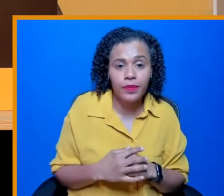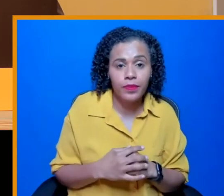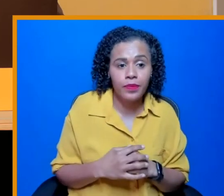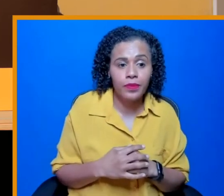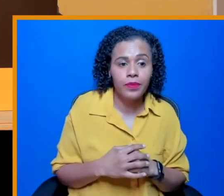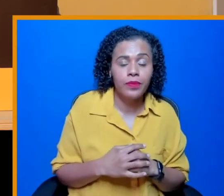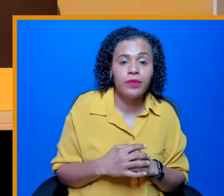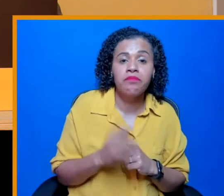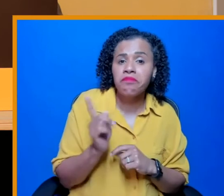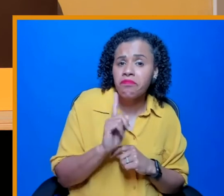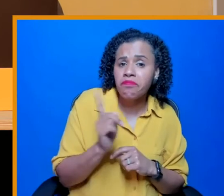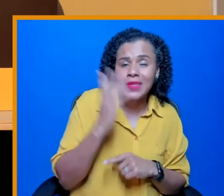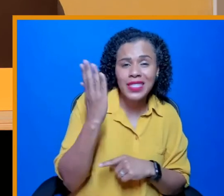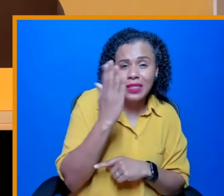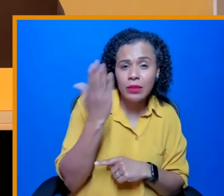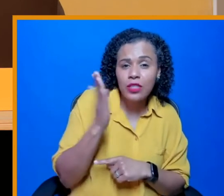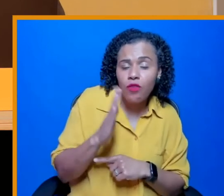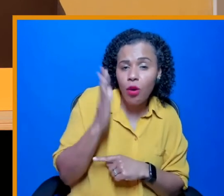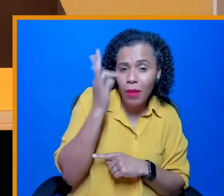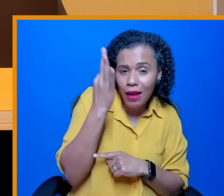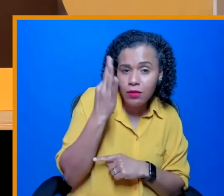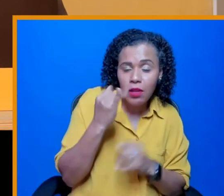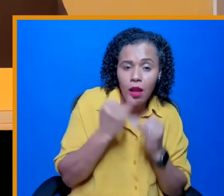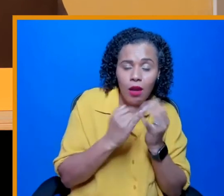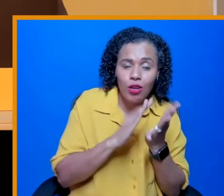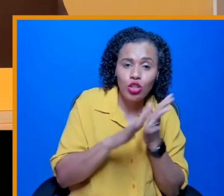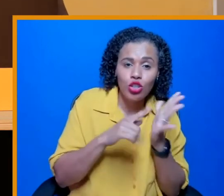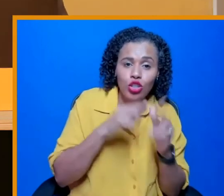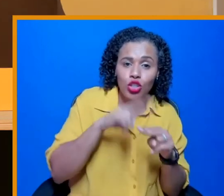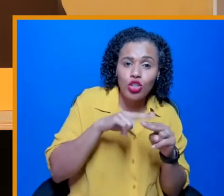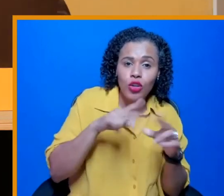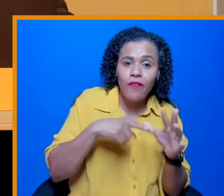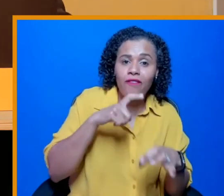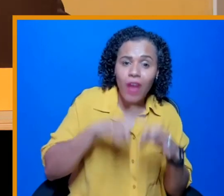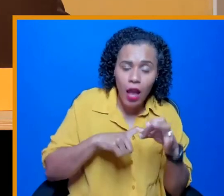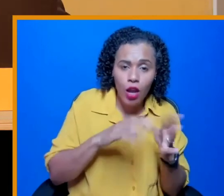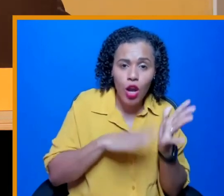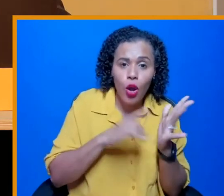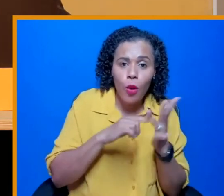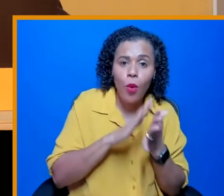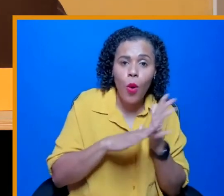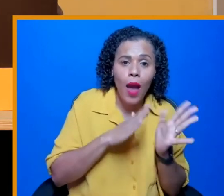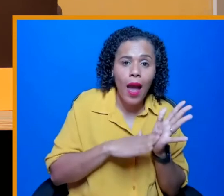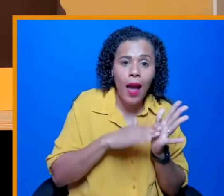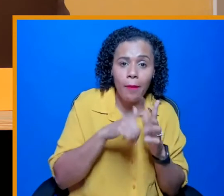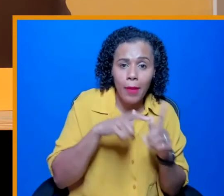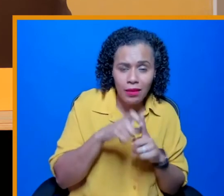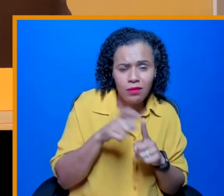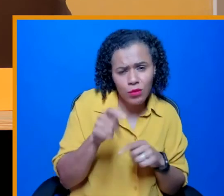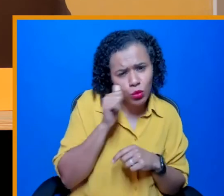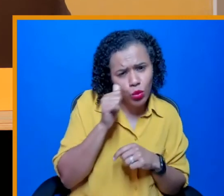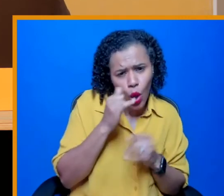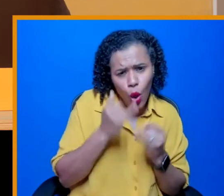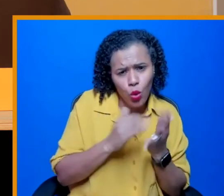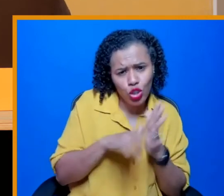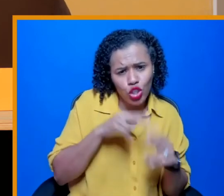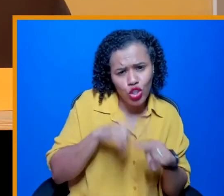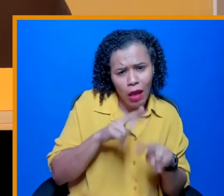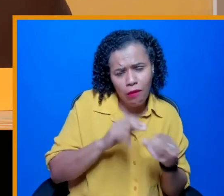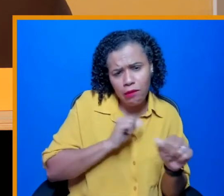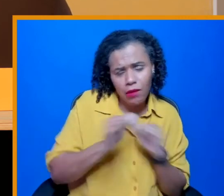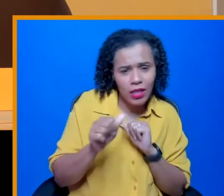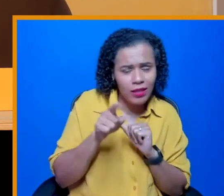which is a speech by Councillor Shafak Mohammed. You will know Shaf best, I think, as one of our